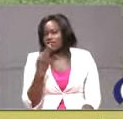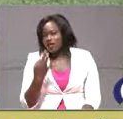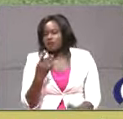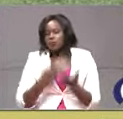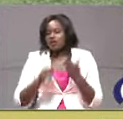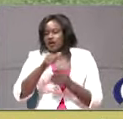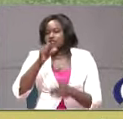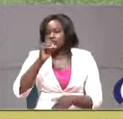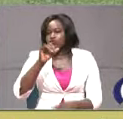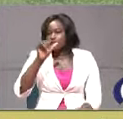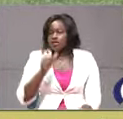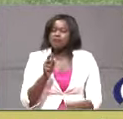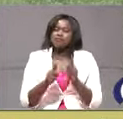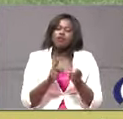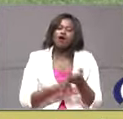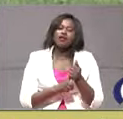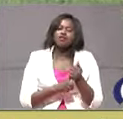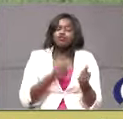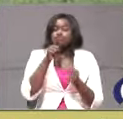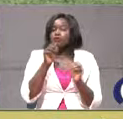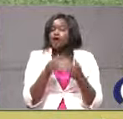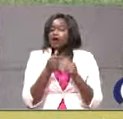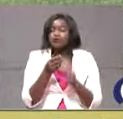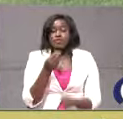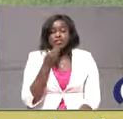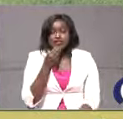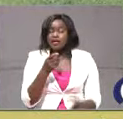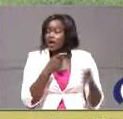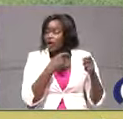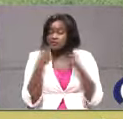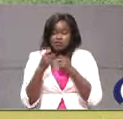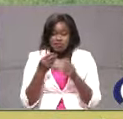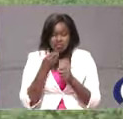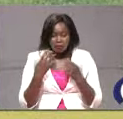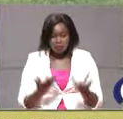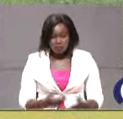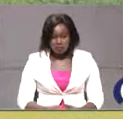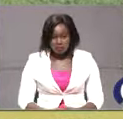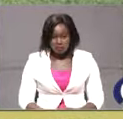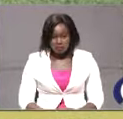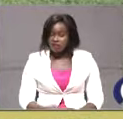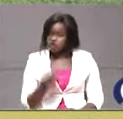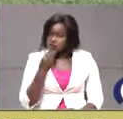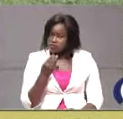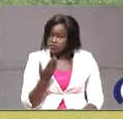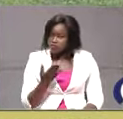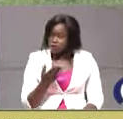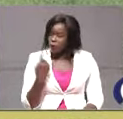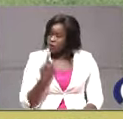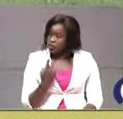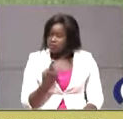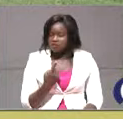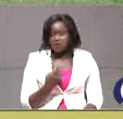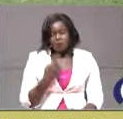earning. Number two, You can't eat sugar cane. So one of the reasons for intervening in these sugar